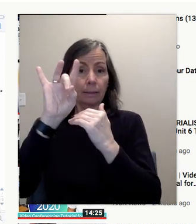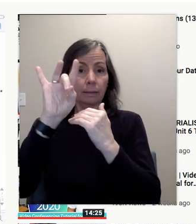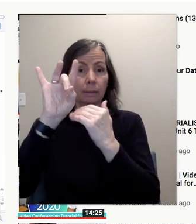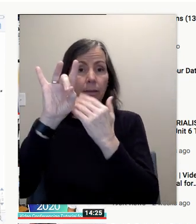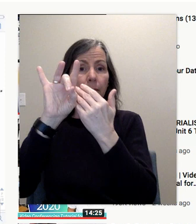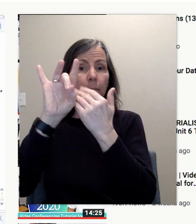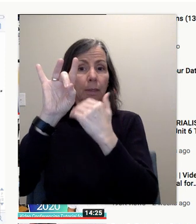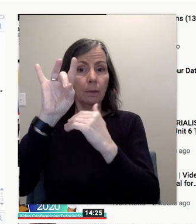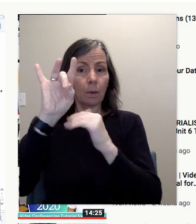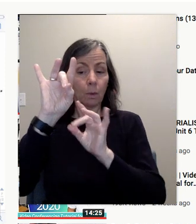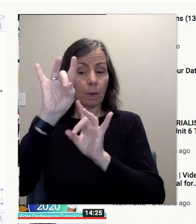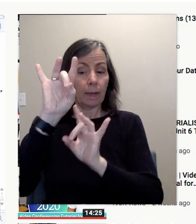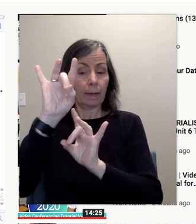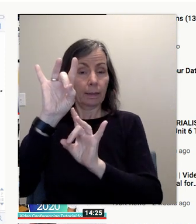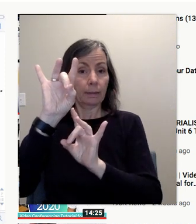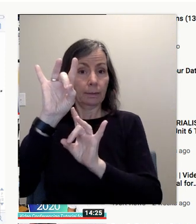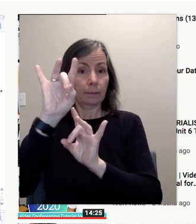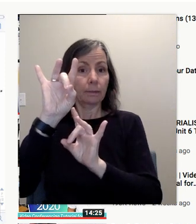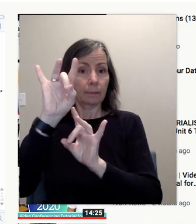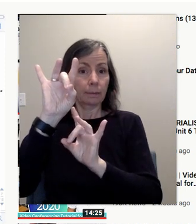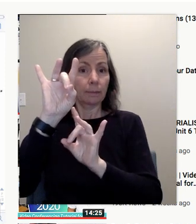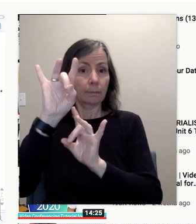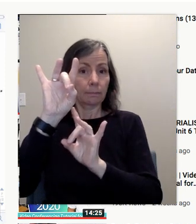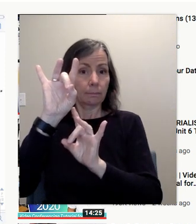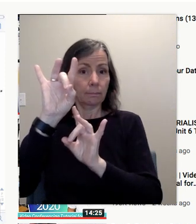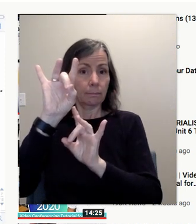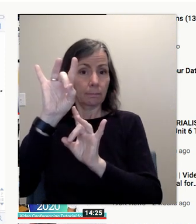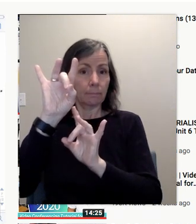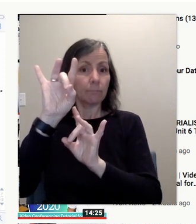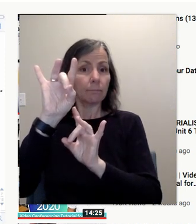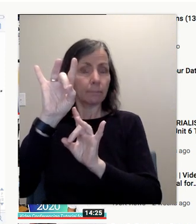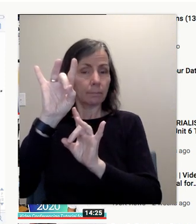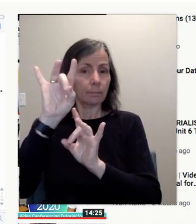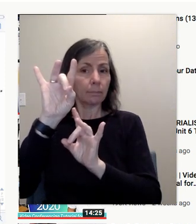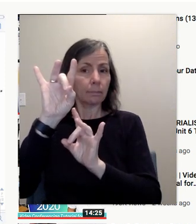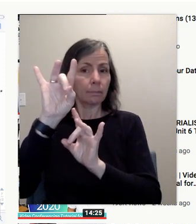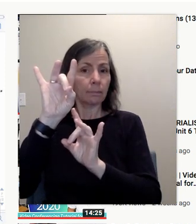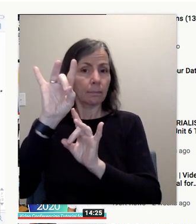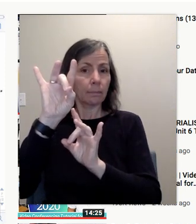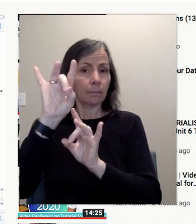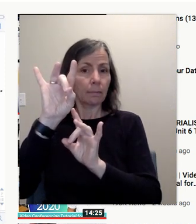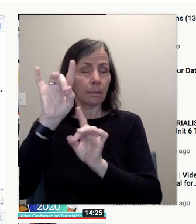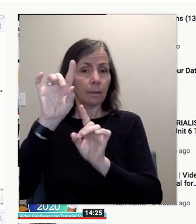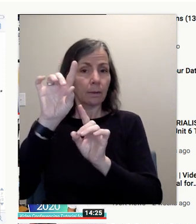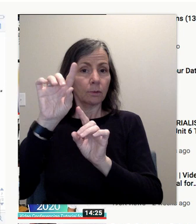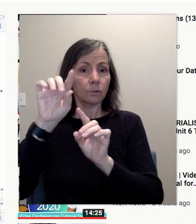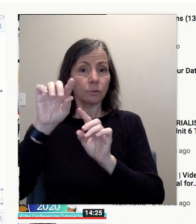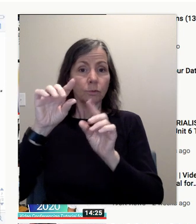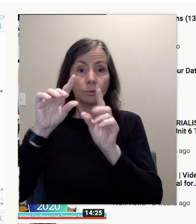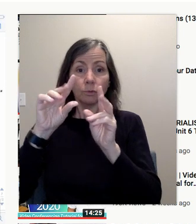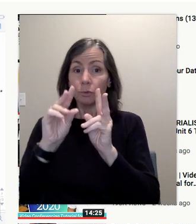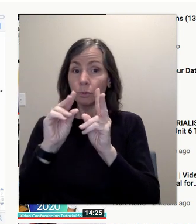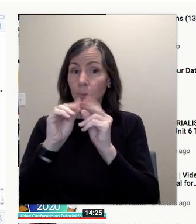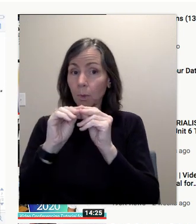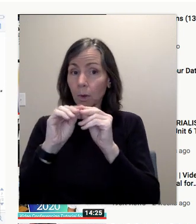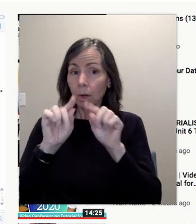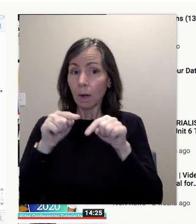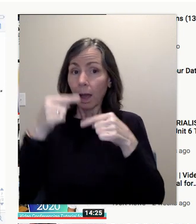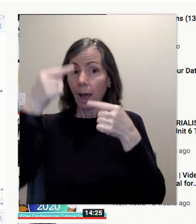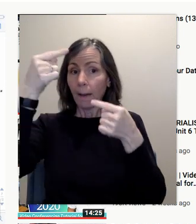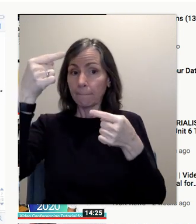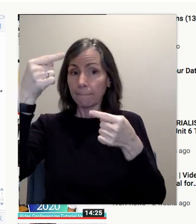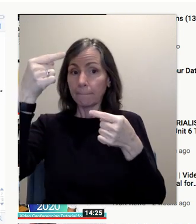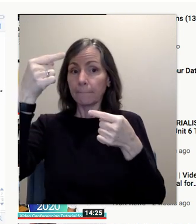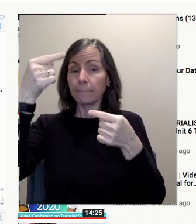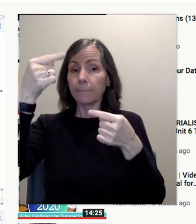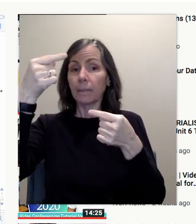another 8. If you go 2 above, we have a 5. If you go